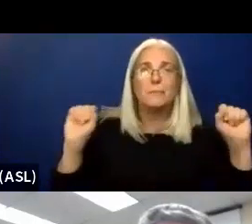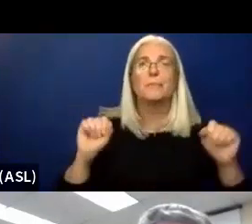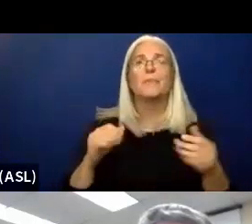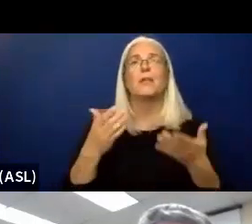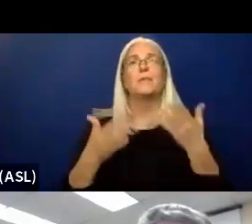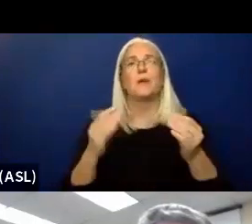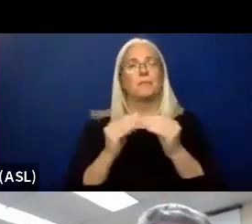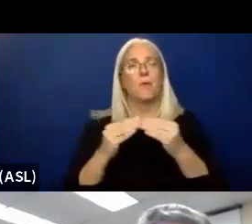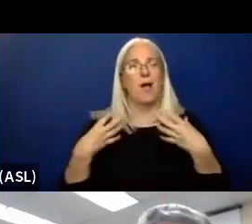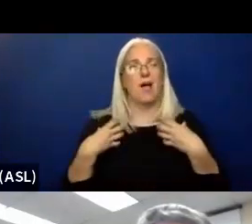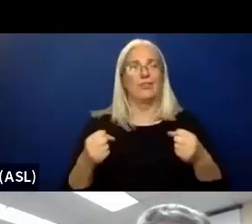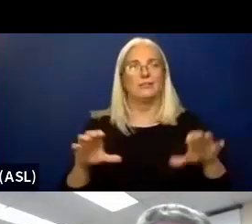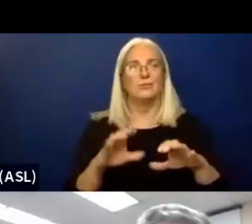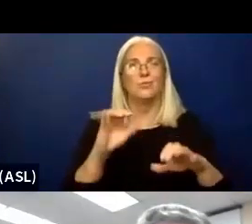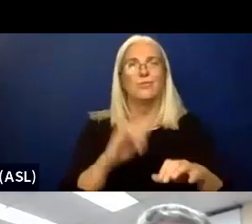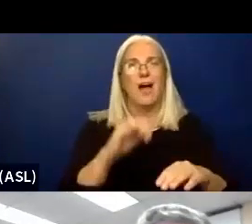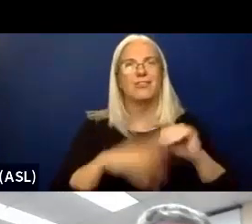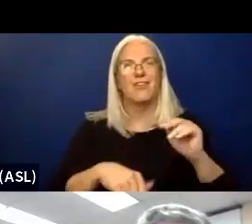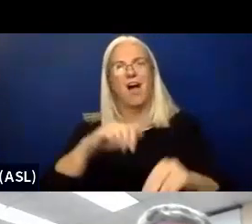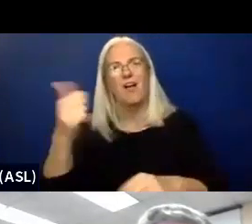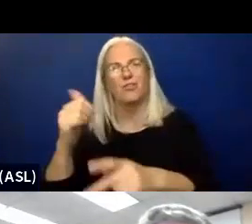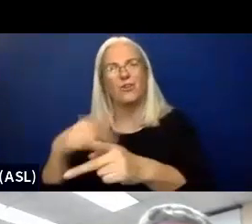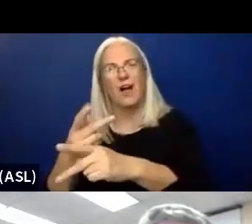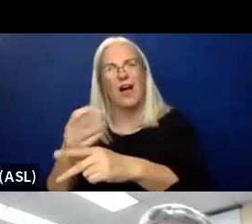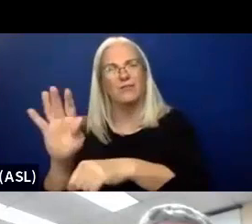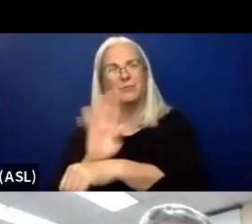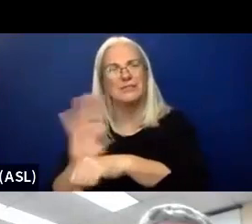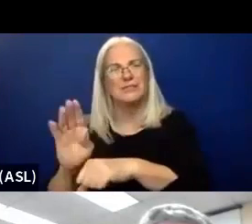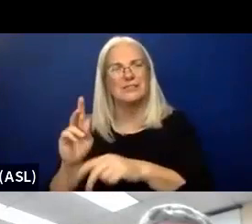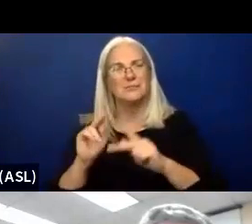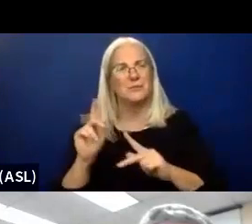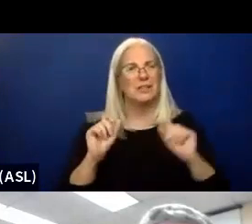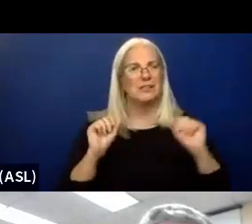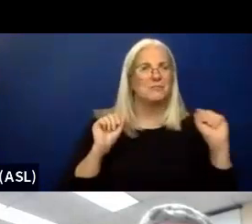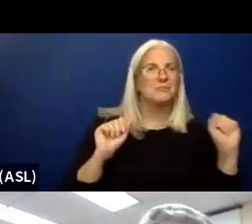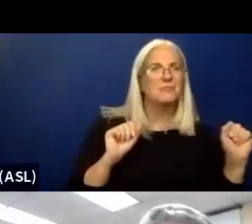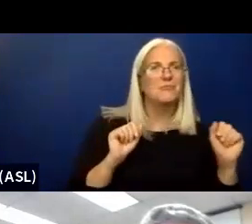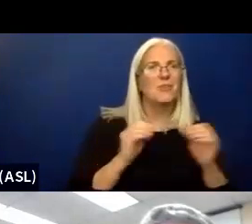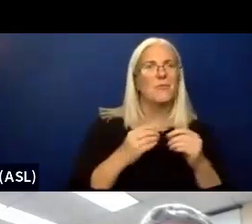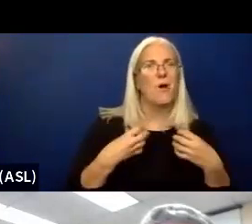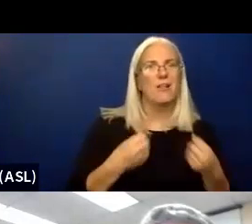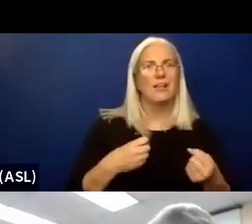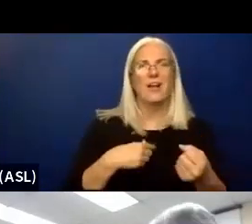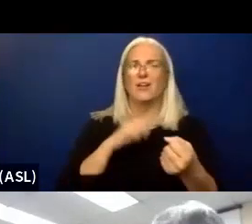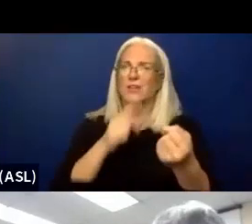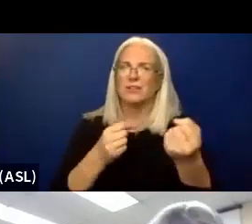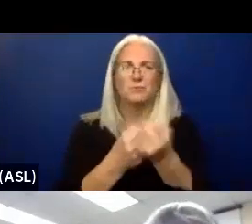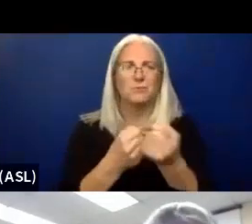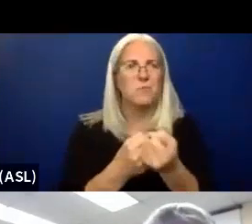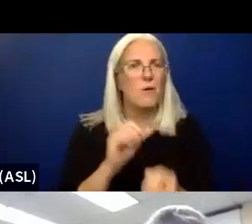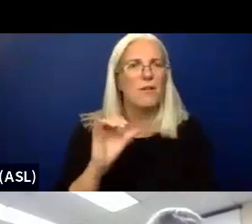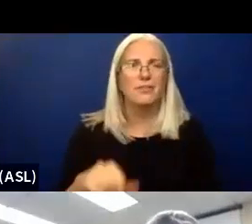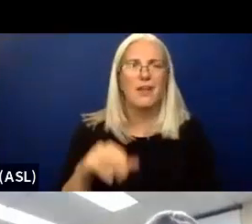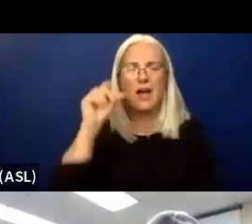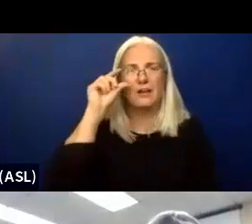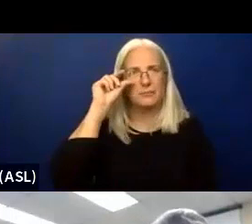other businesses that are open. I'm absolutely supportive of that and need to